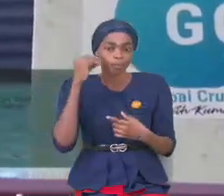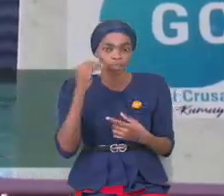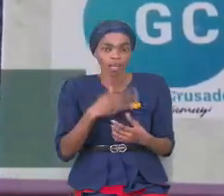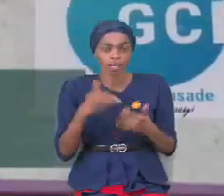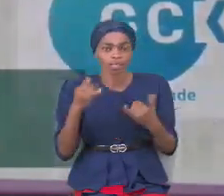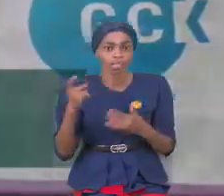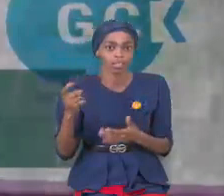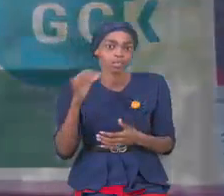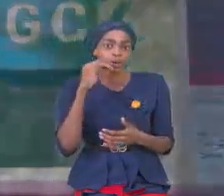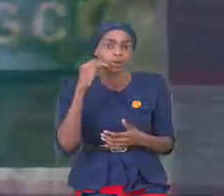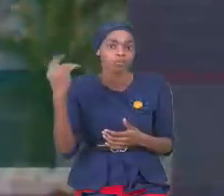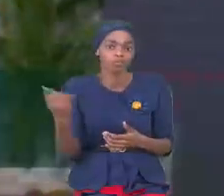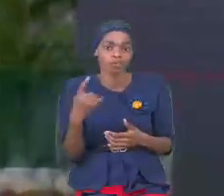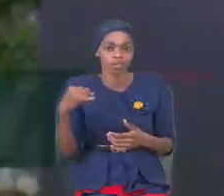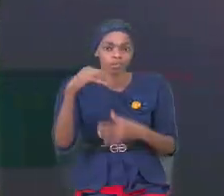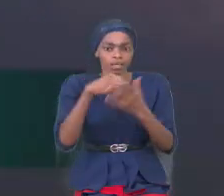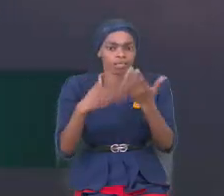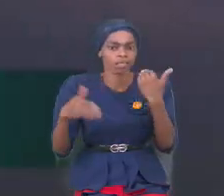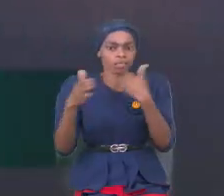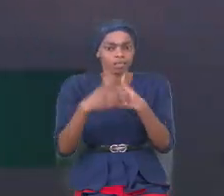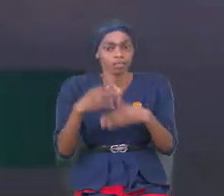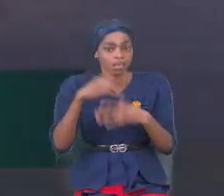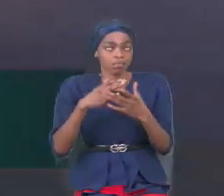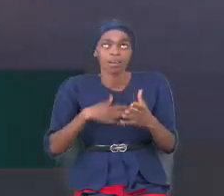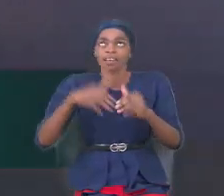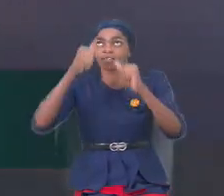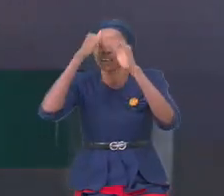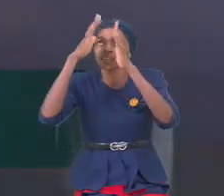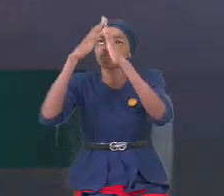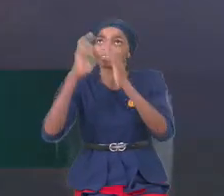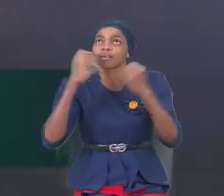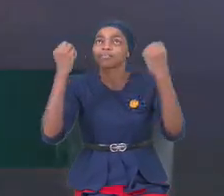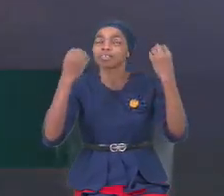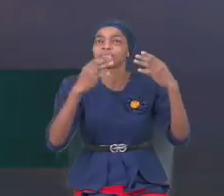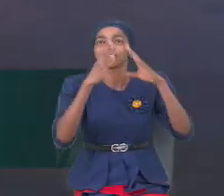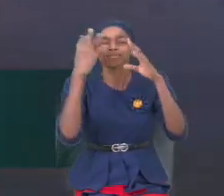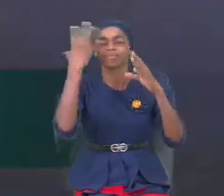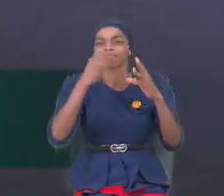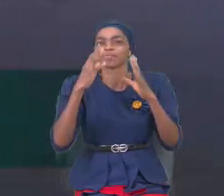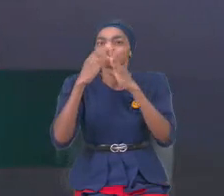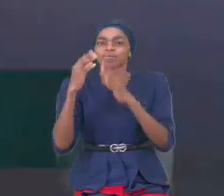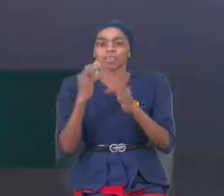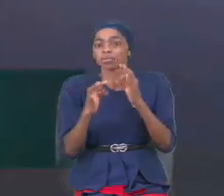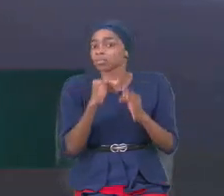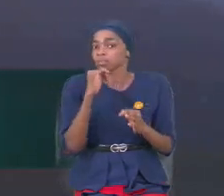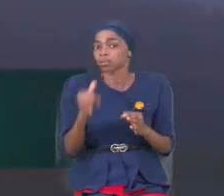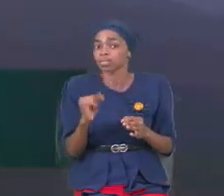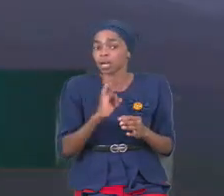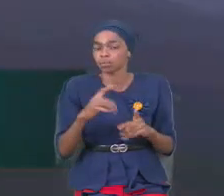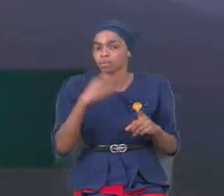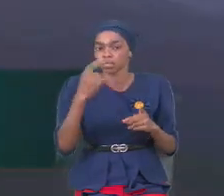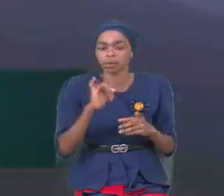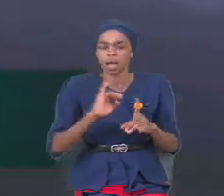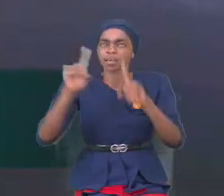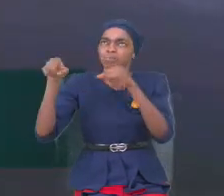my Father's house are many mansions. If it were not so, I would have told you. I go to prepare a place for you, and if I go and prepare a